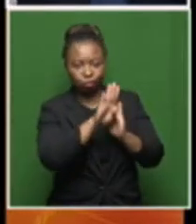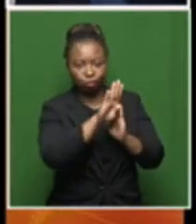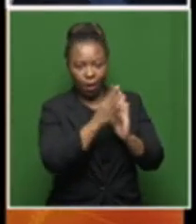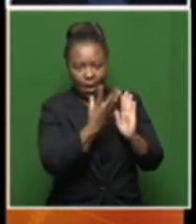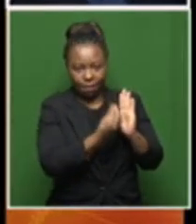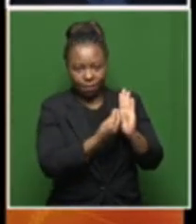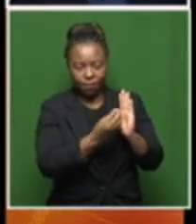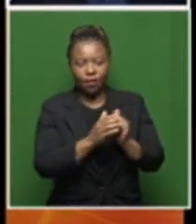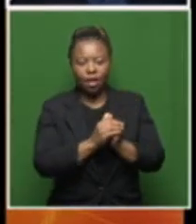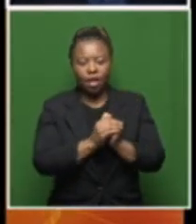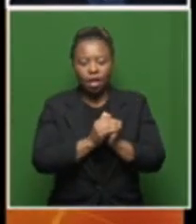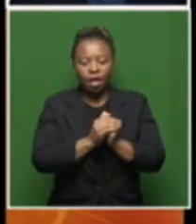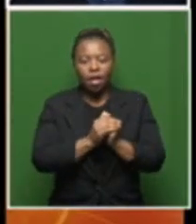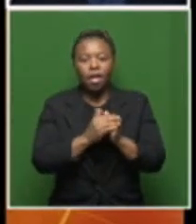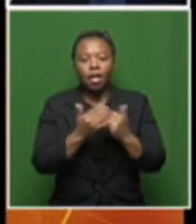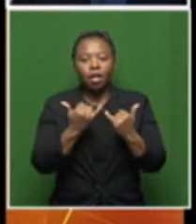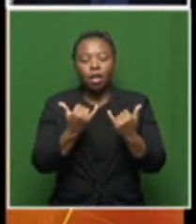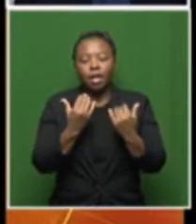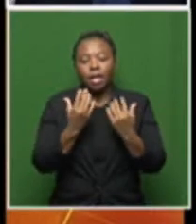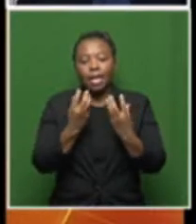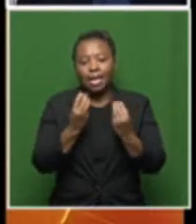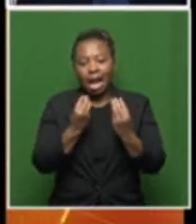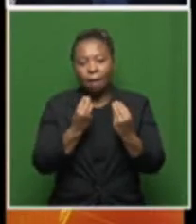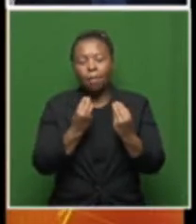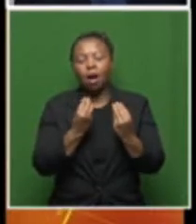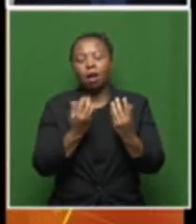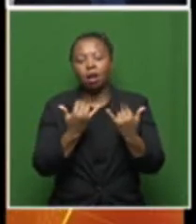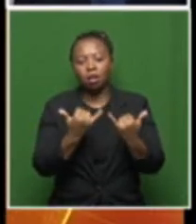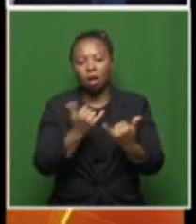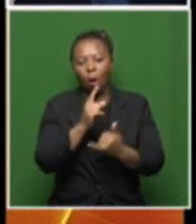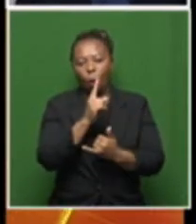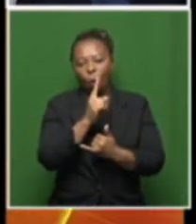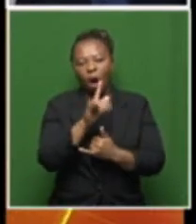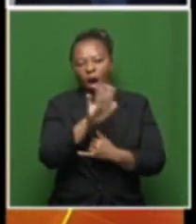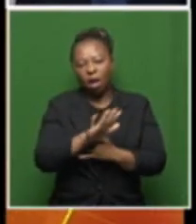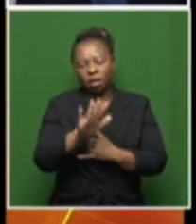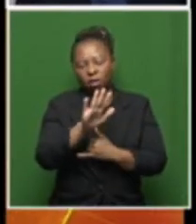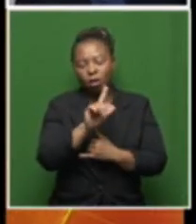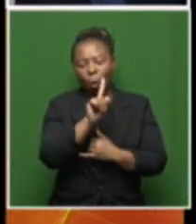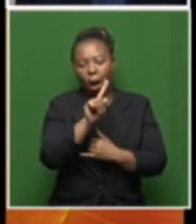number, also quoted by Professor De Oliveira, is currently at about 1.2